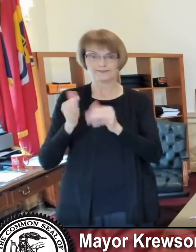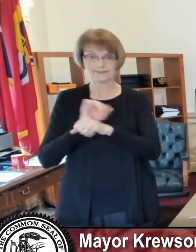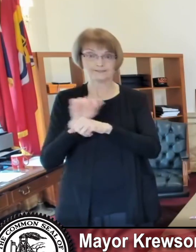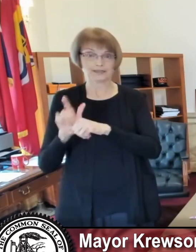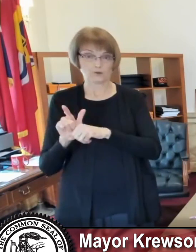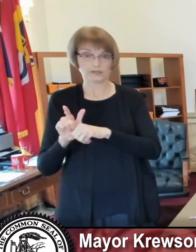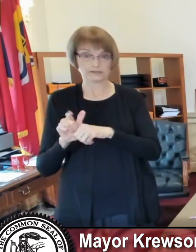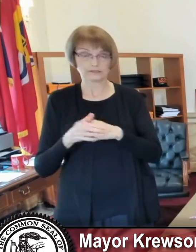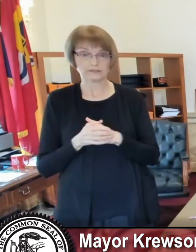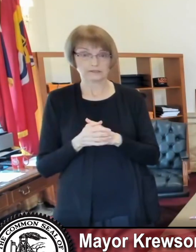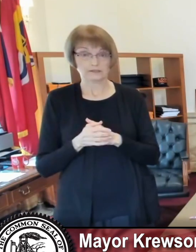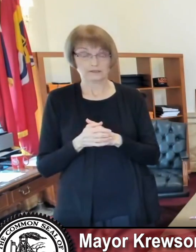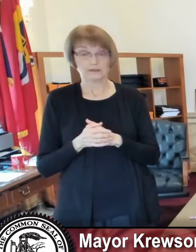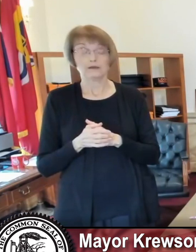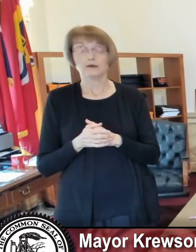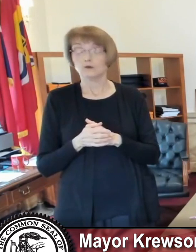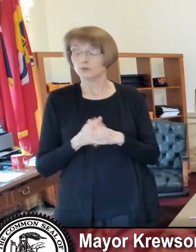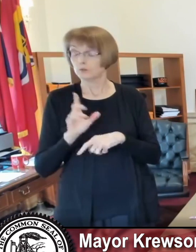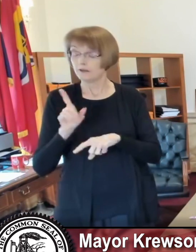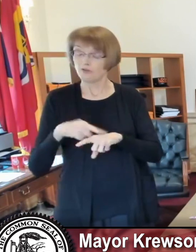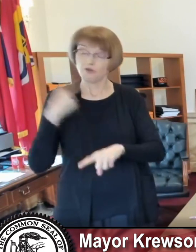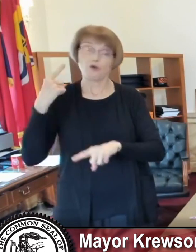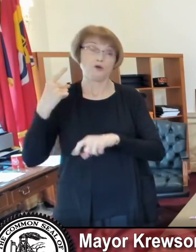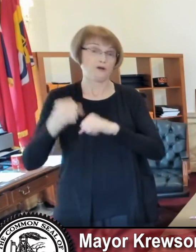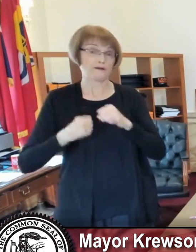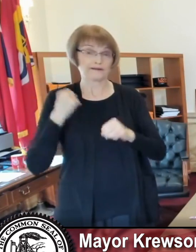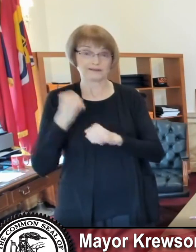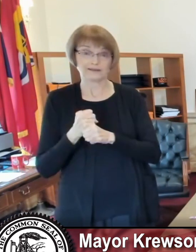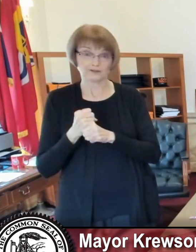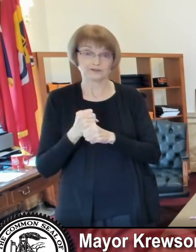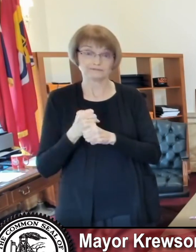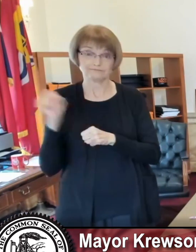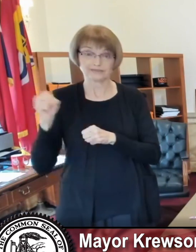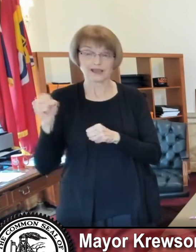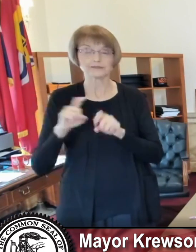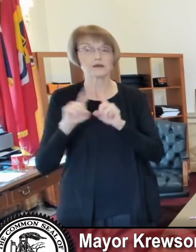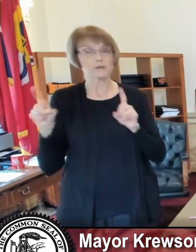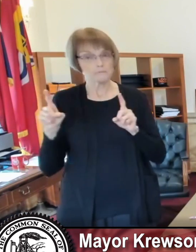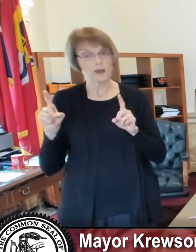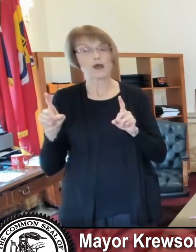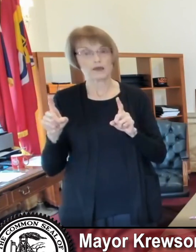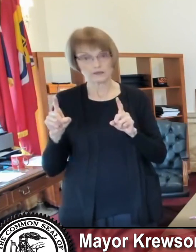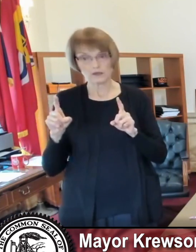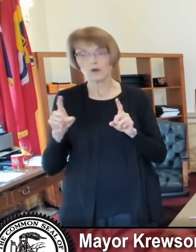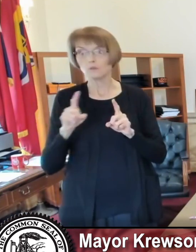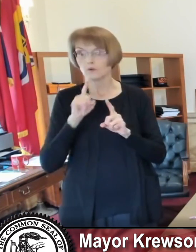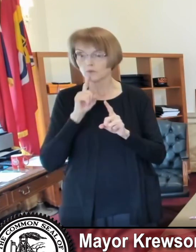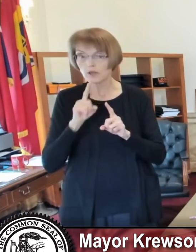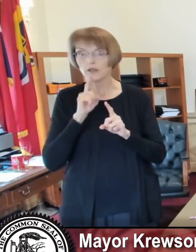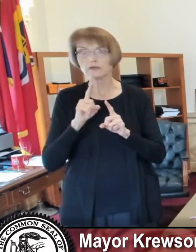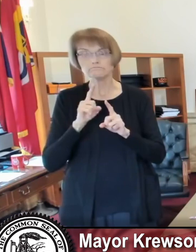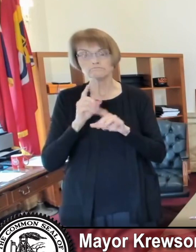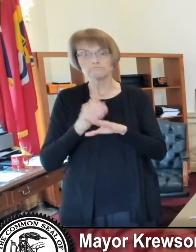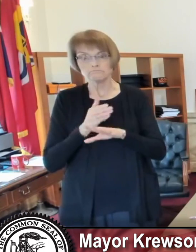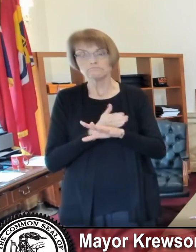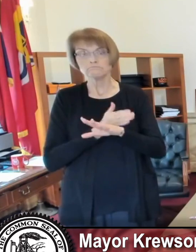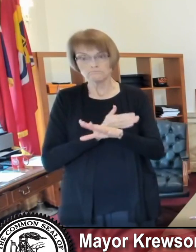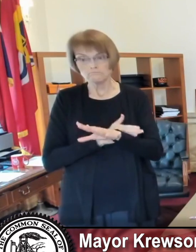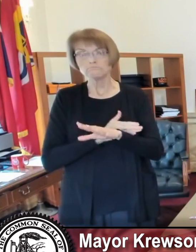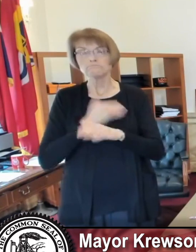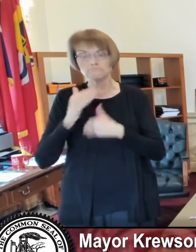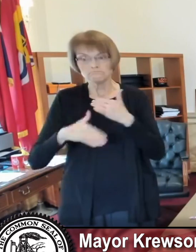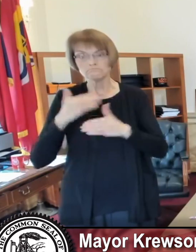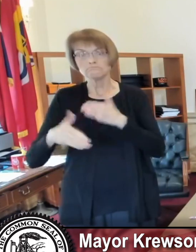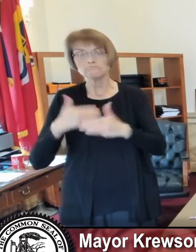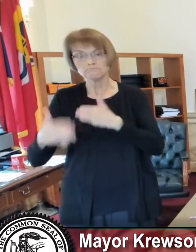a vaccination event at the Omega Center, we invited people from the zip codes right around that area. So